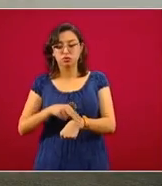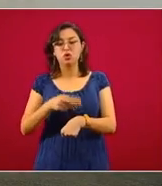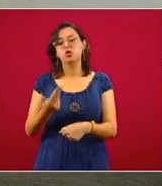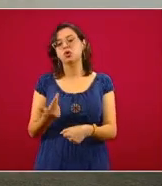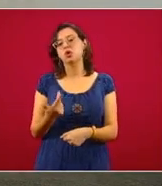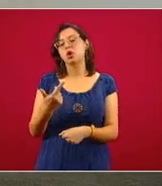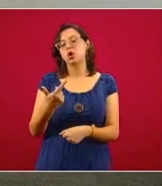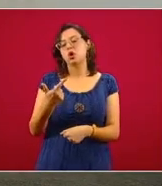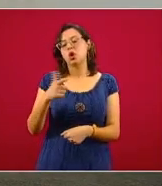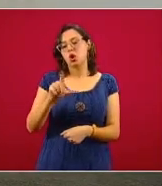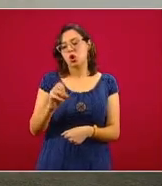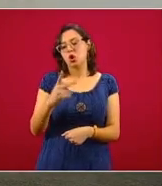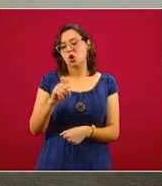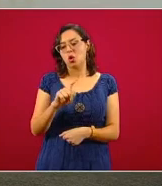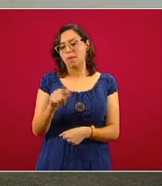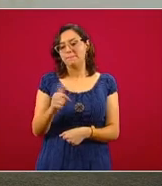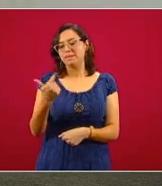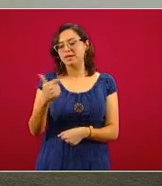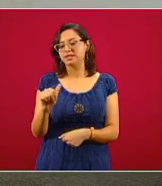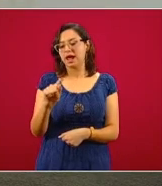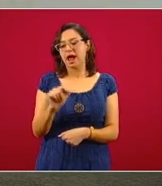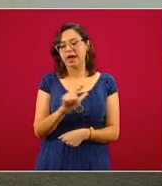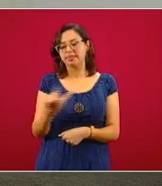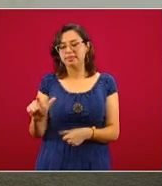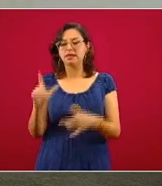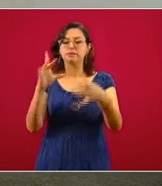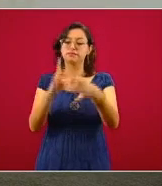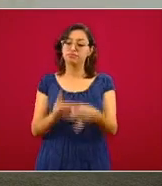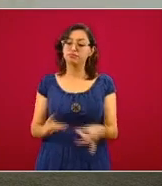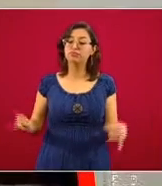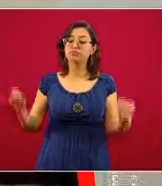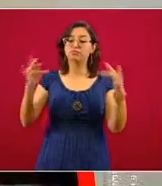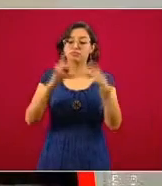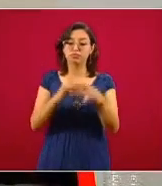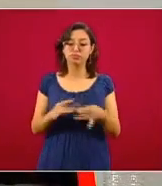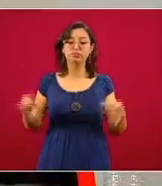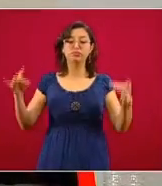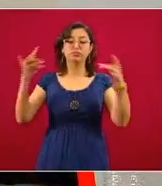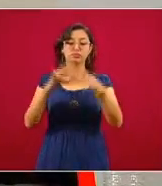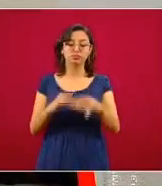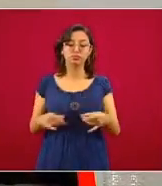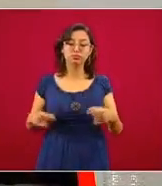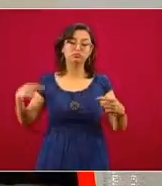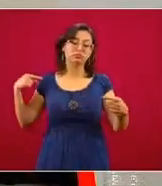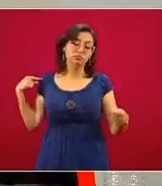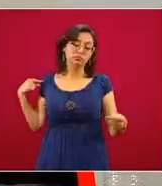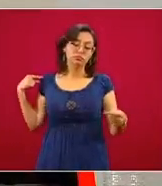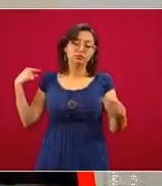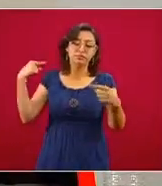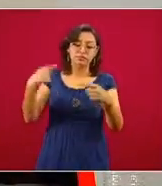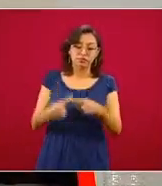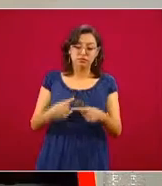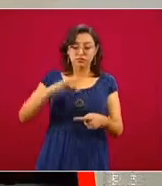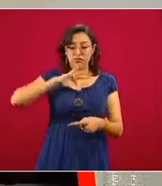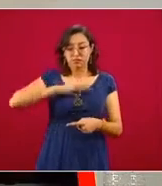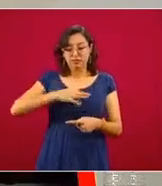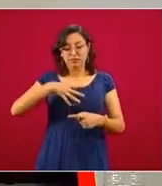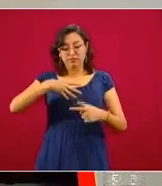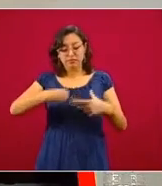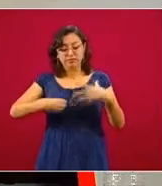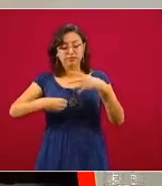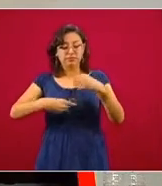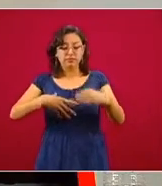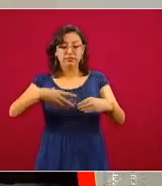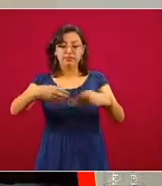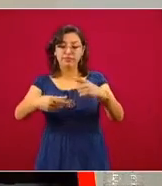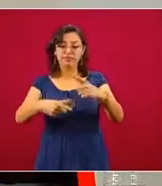telling the story of this very important part of our national panorama at the